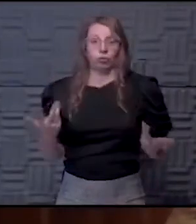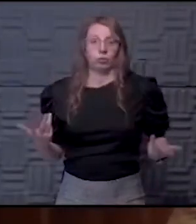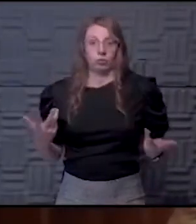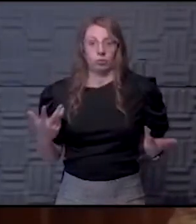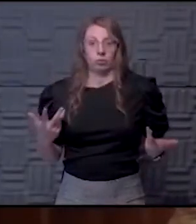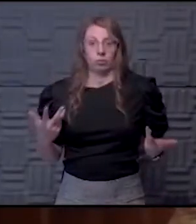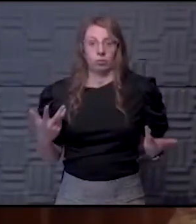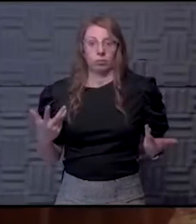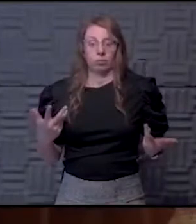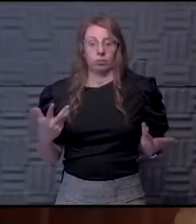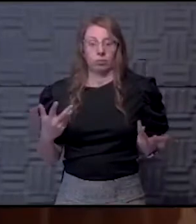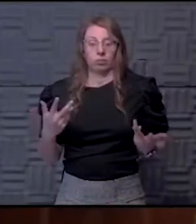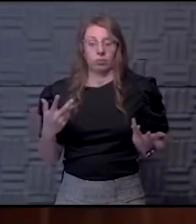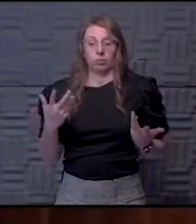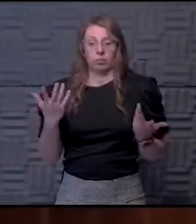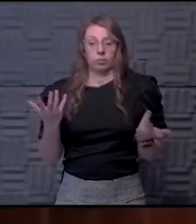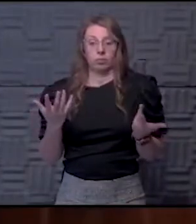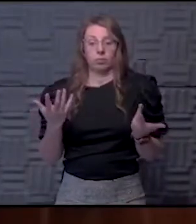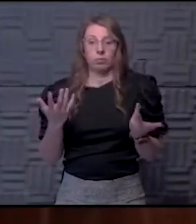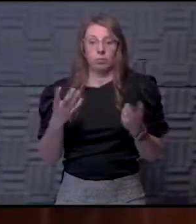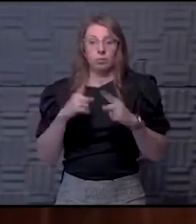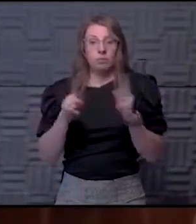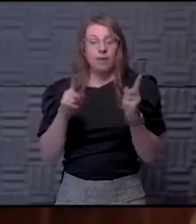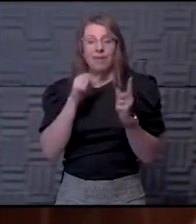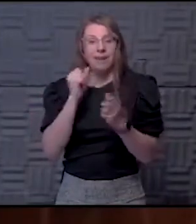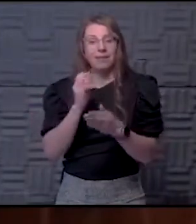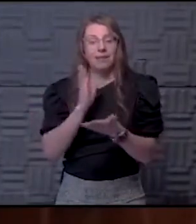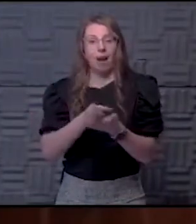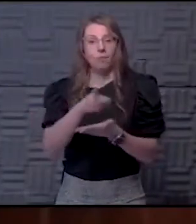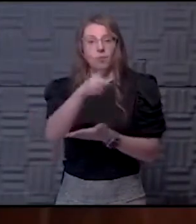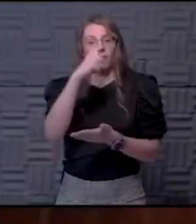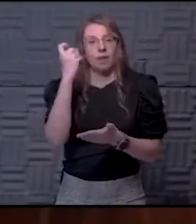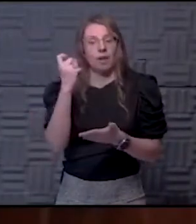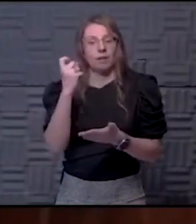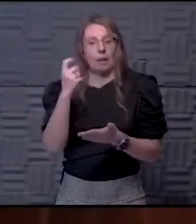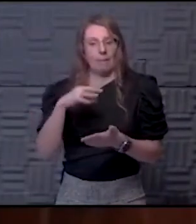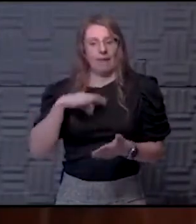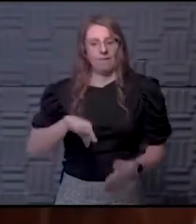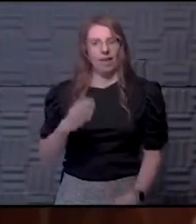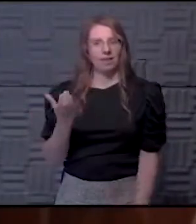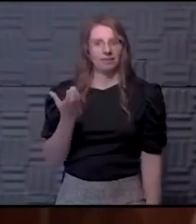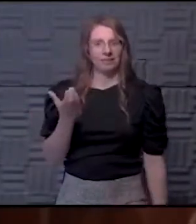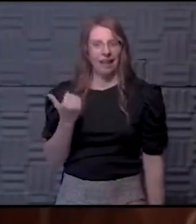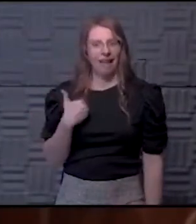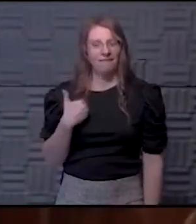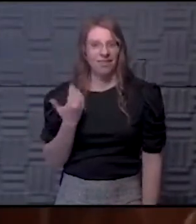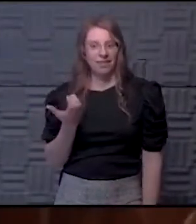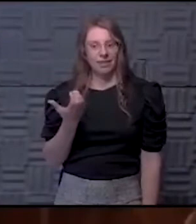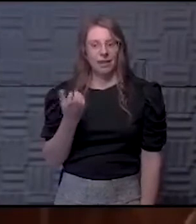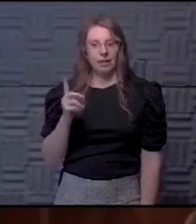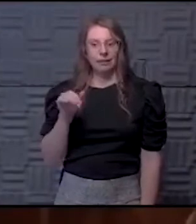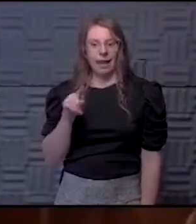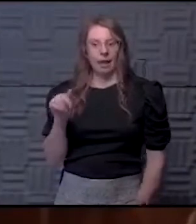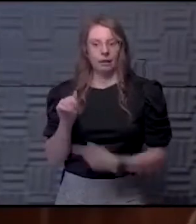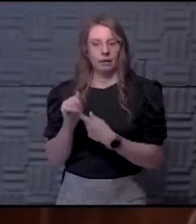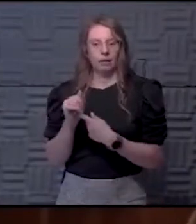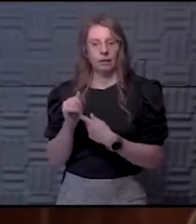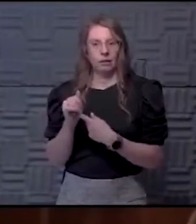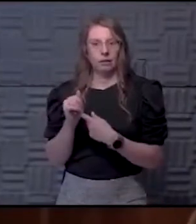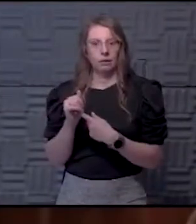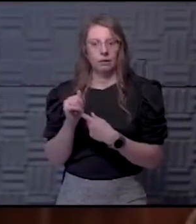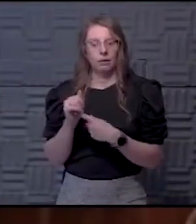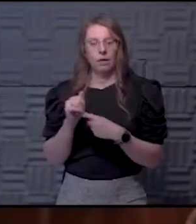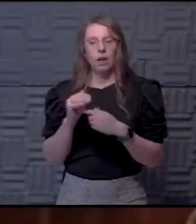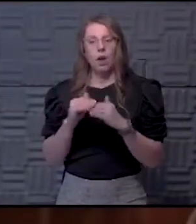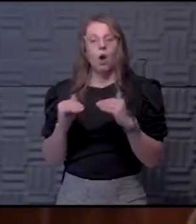know. But that doesn't stop you, because of the benefit of it and having data over about 20